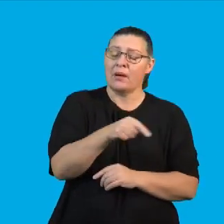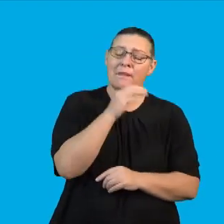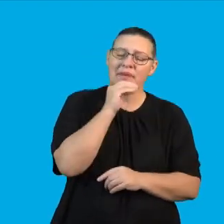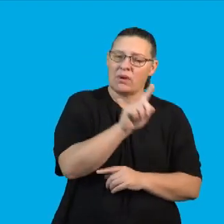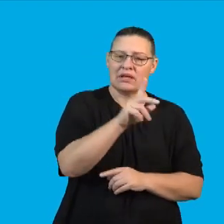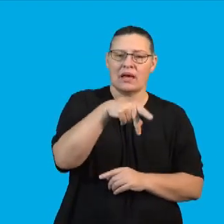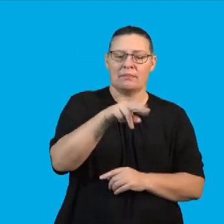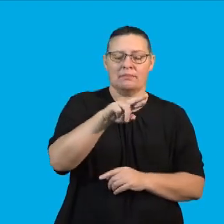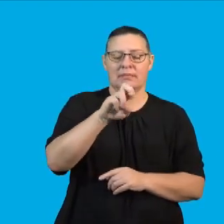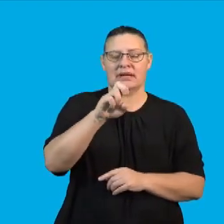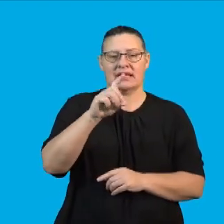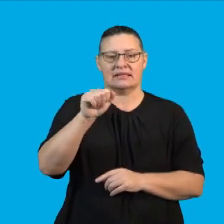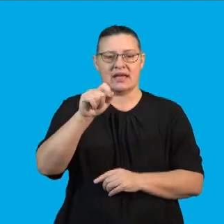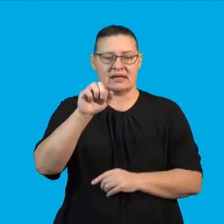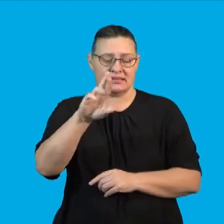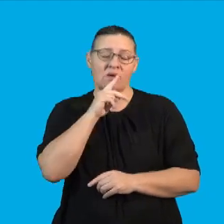predators.